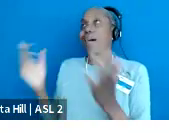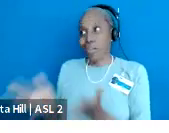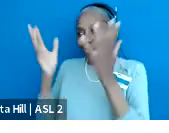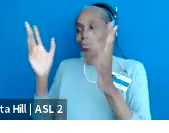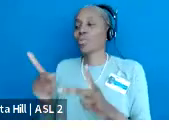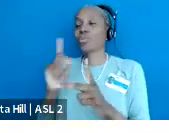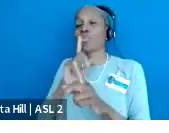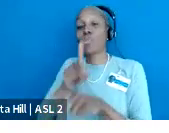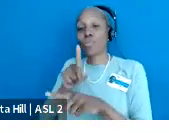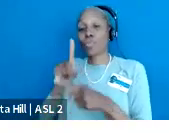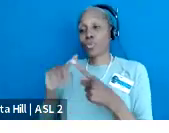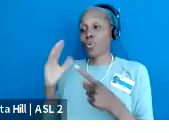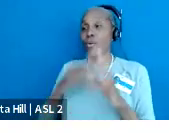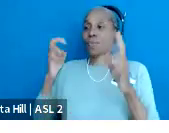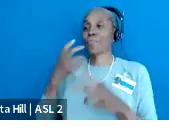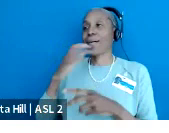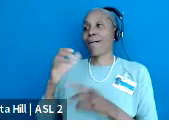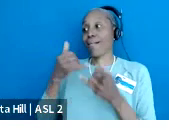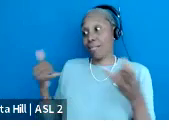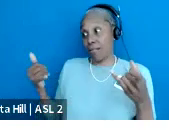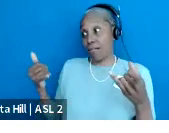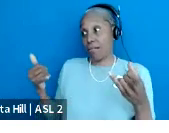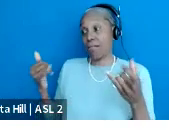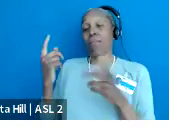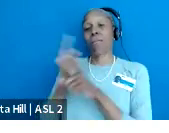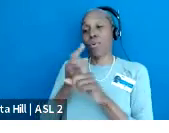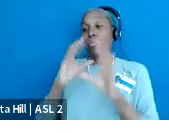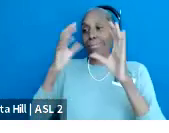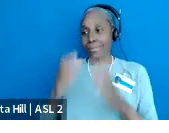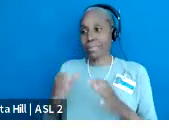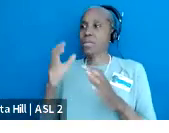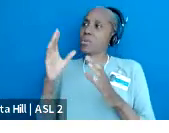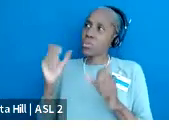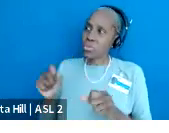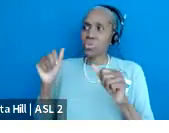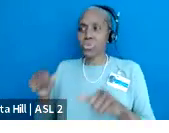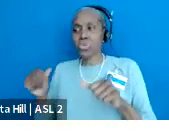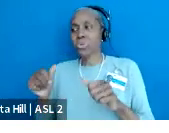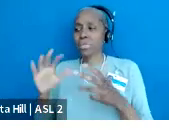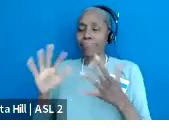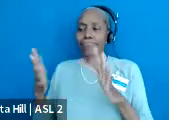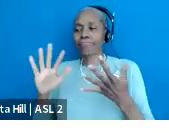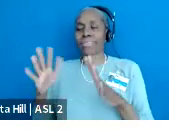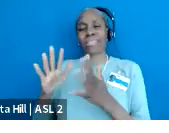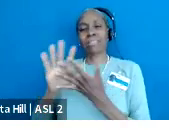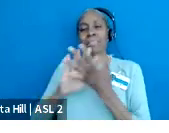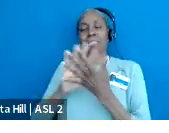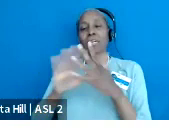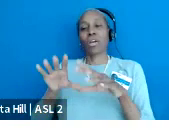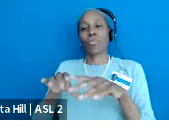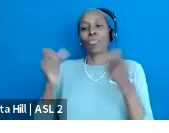someone to report that to our hotline and we can make appropriate classification. I think it could potentially stray into a breach